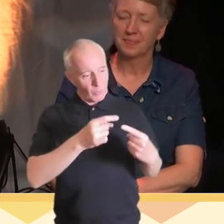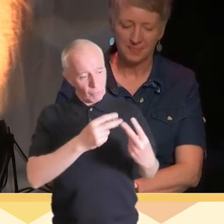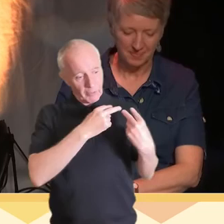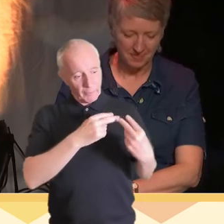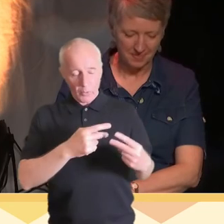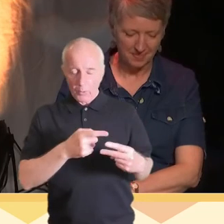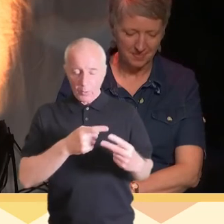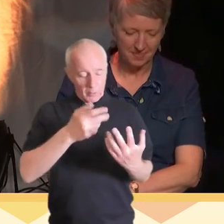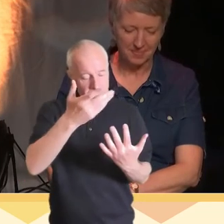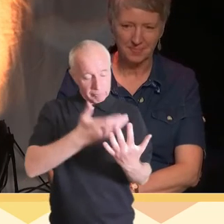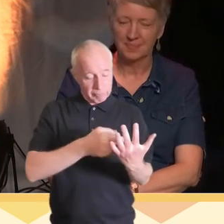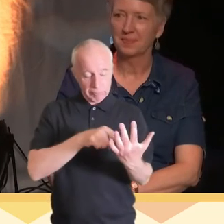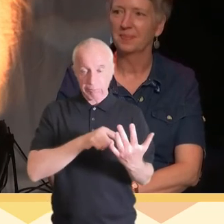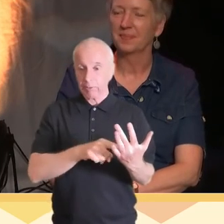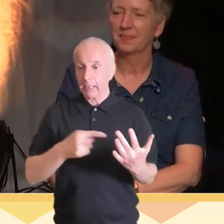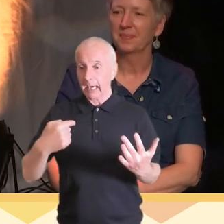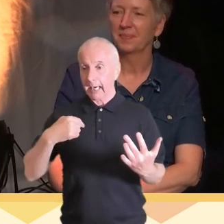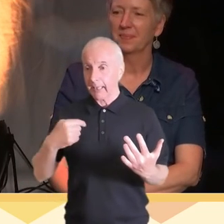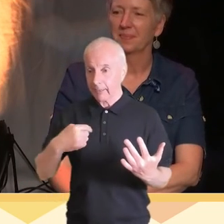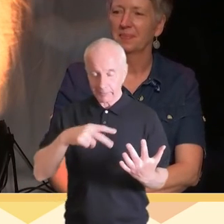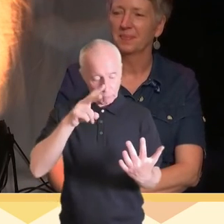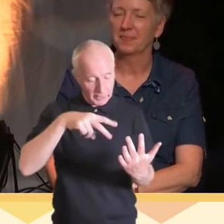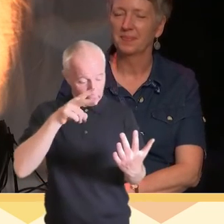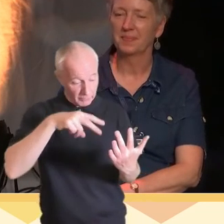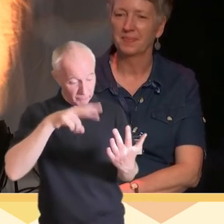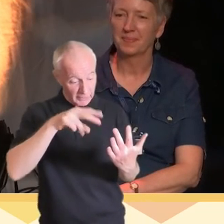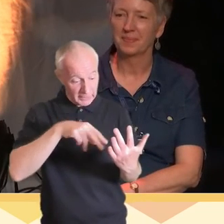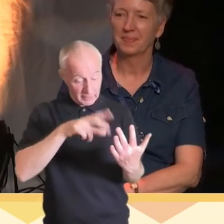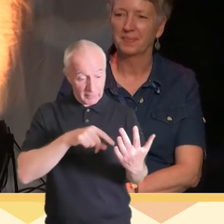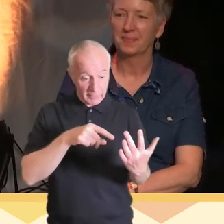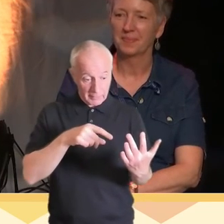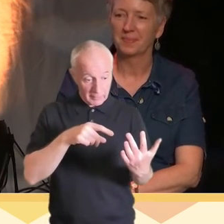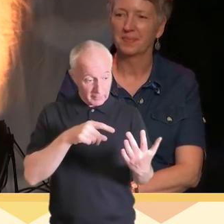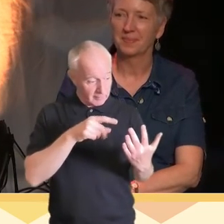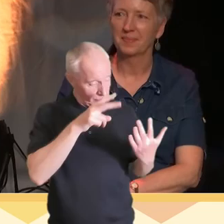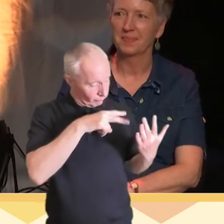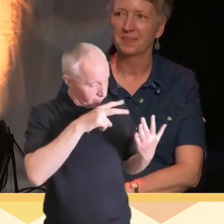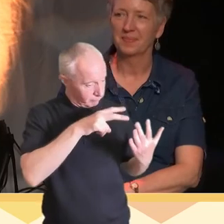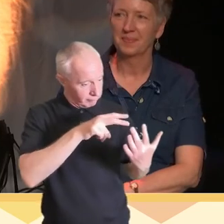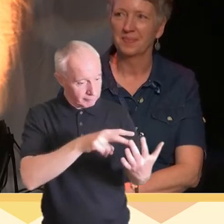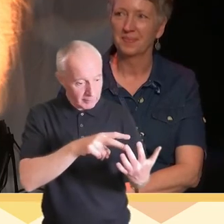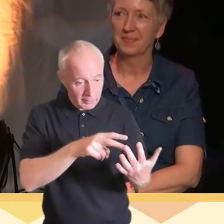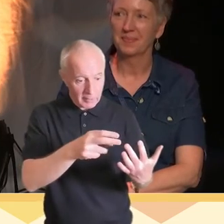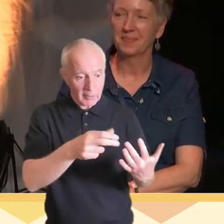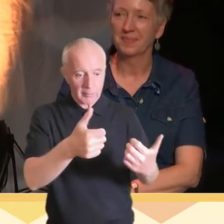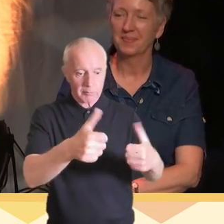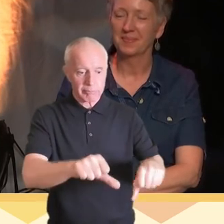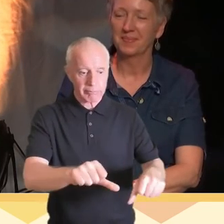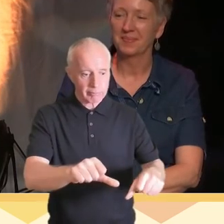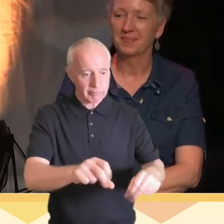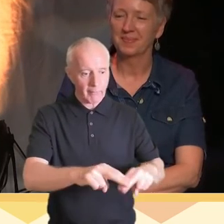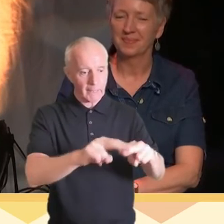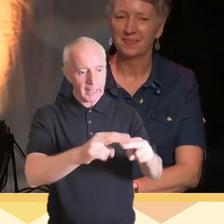so amazing. I get to read all the proofs of these things, but when I finally get the hard copy, I'm still really excited. I'm like, wow, this is